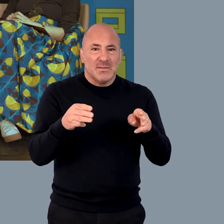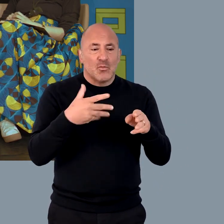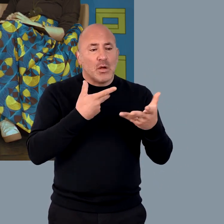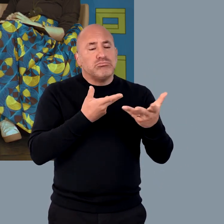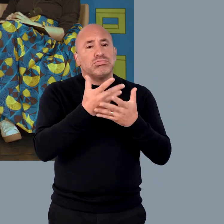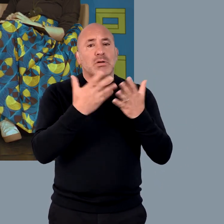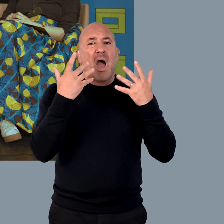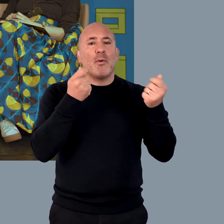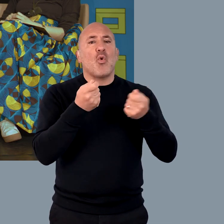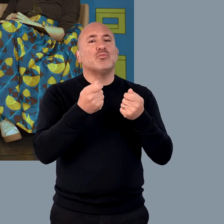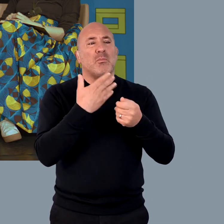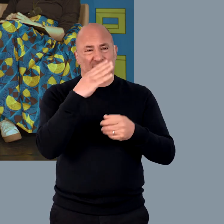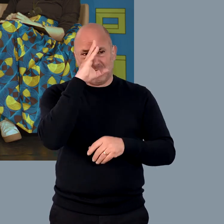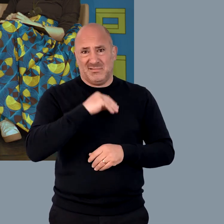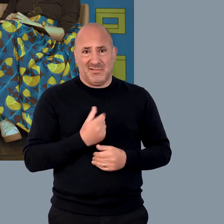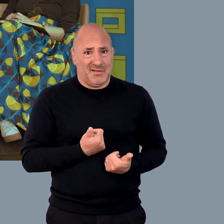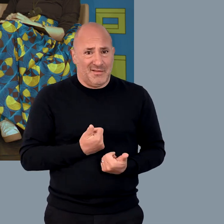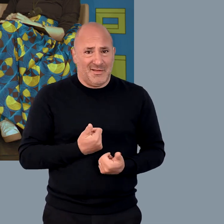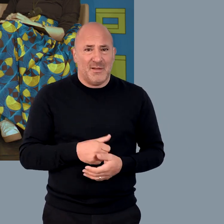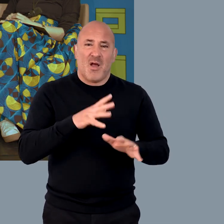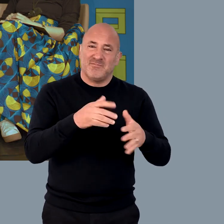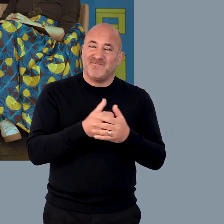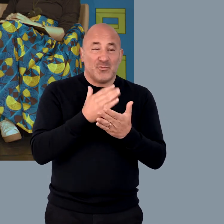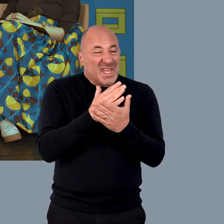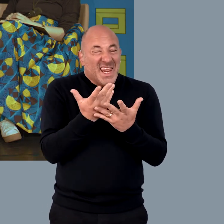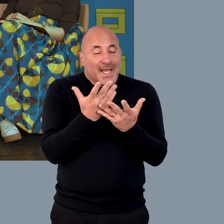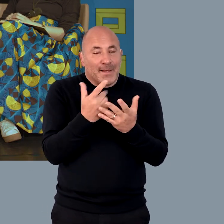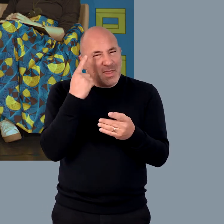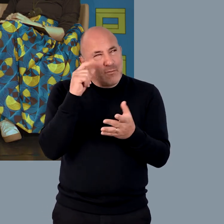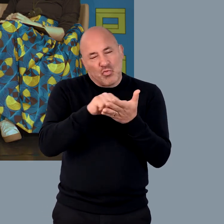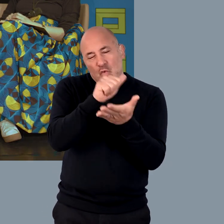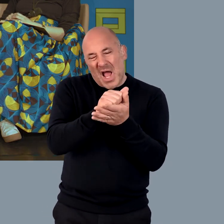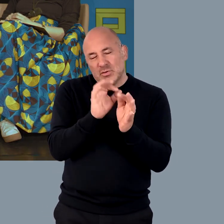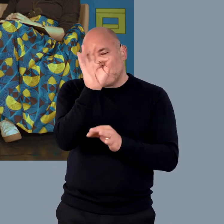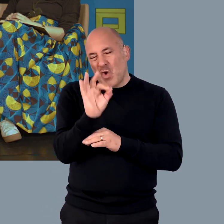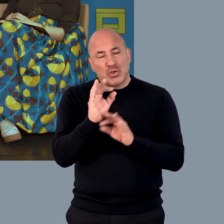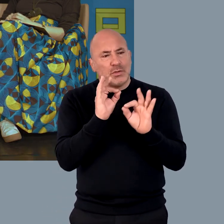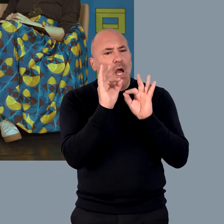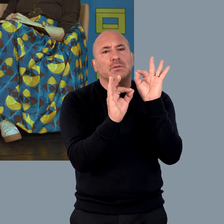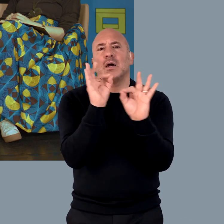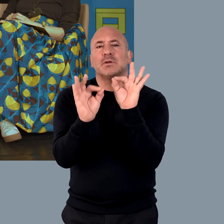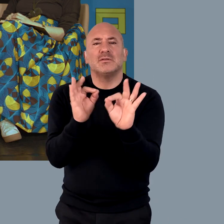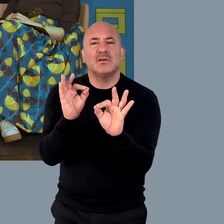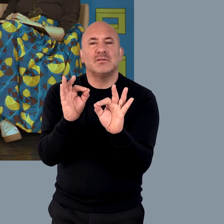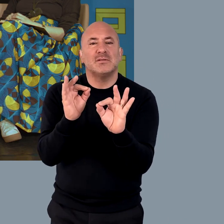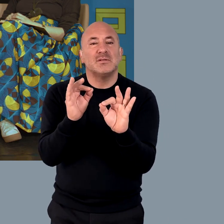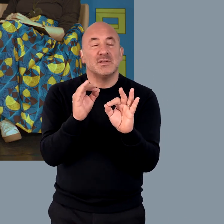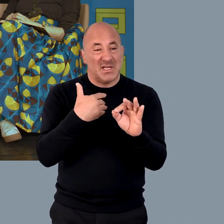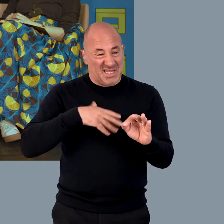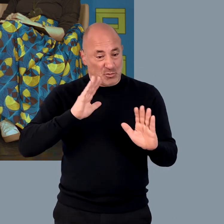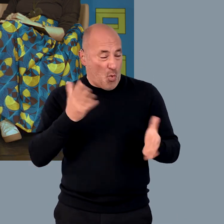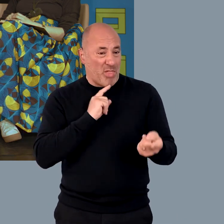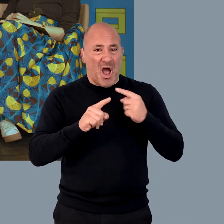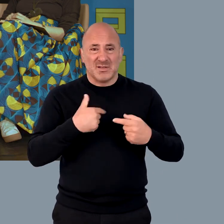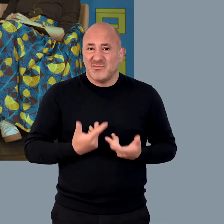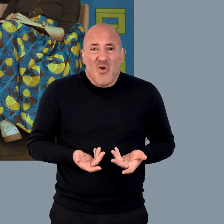wants to talk about climate control, please do come up and talk to me. But it's just about asking the right questions. And once again, you don't have